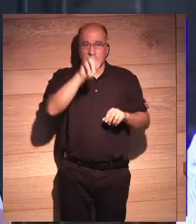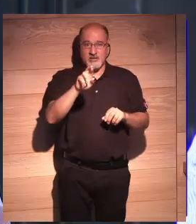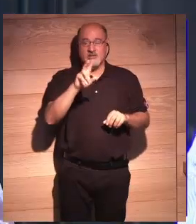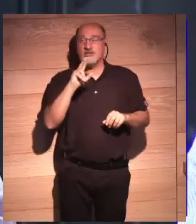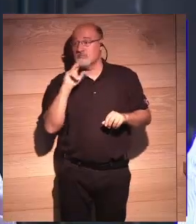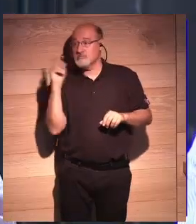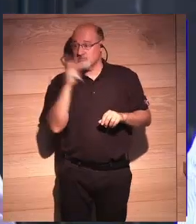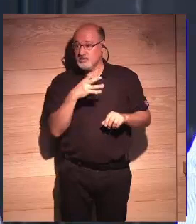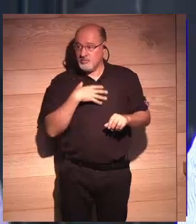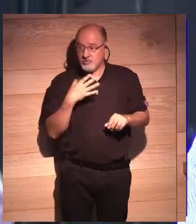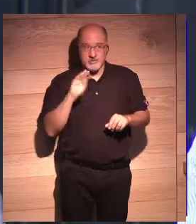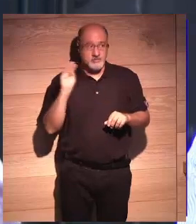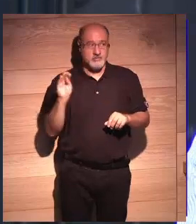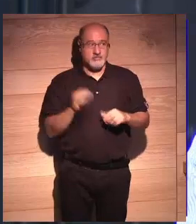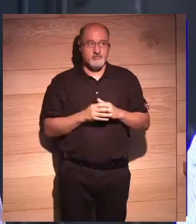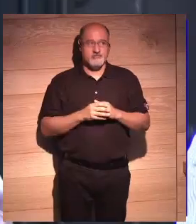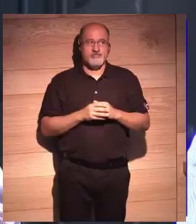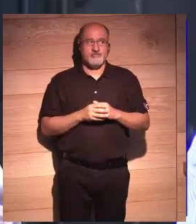he spoke about a topic that